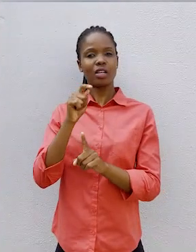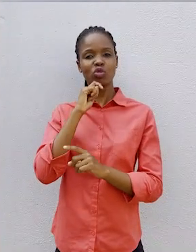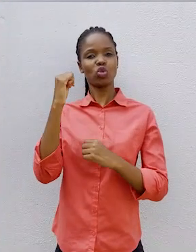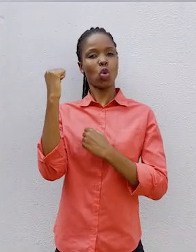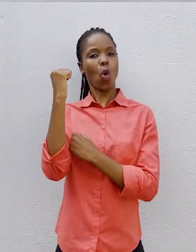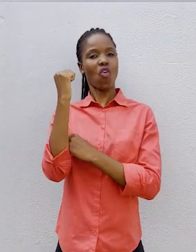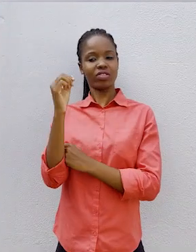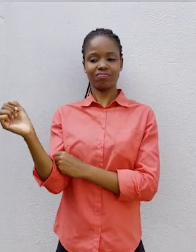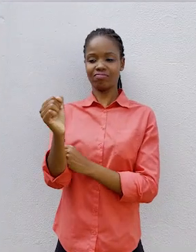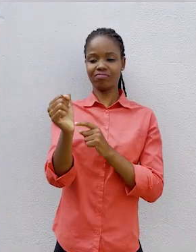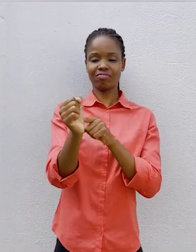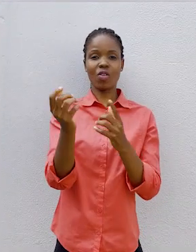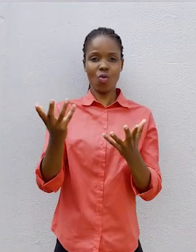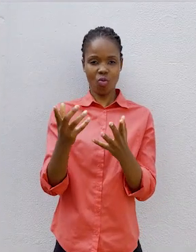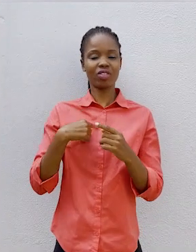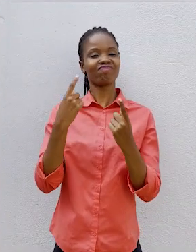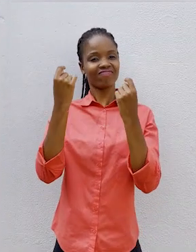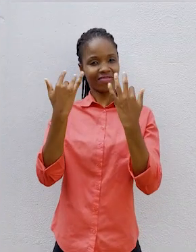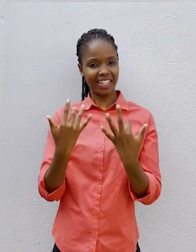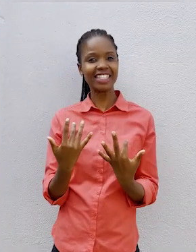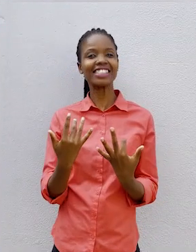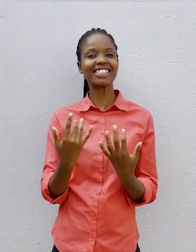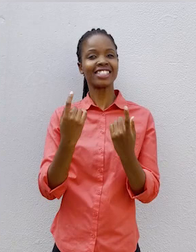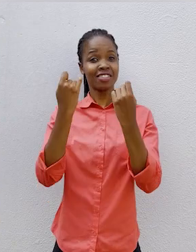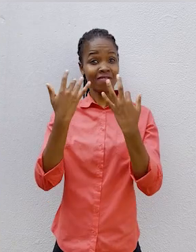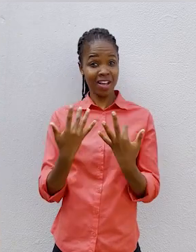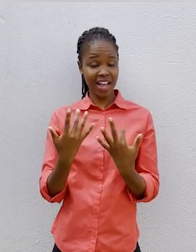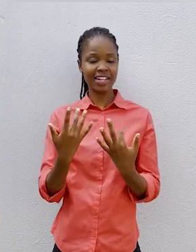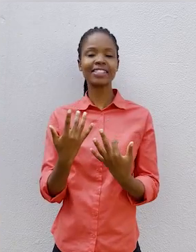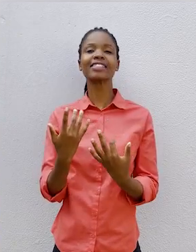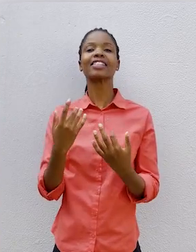my portfolio would probably be finance.